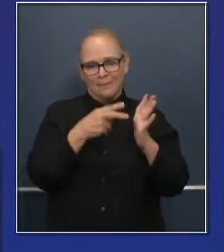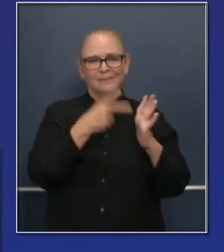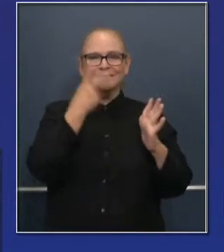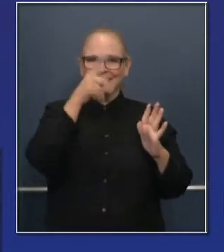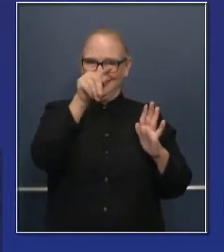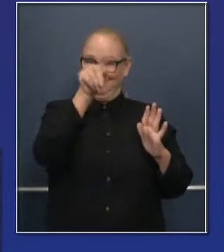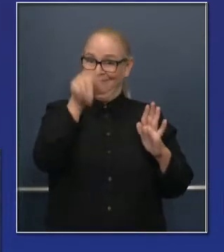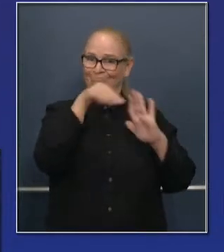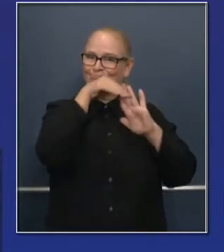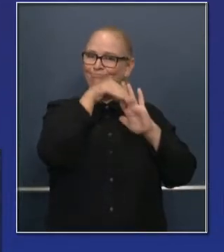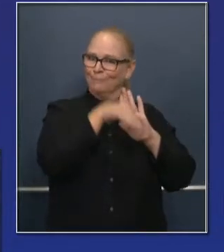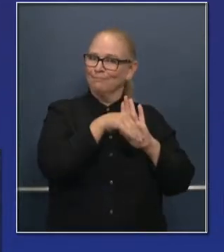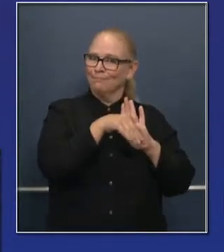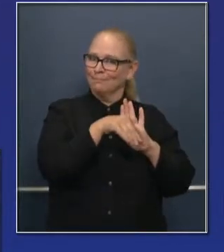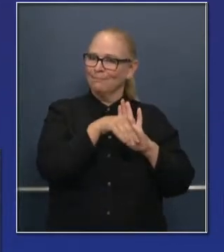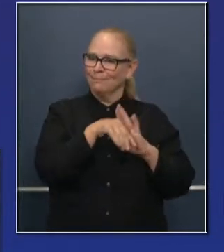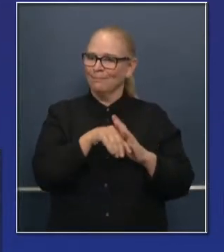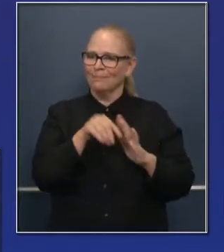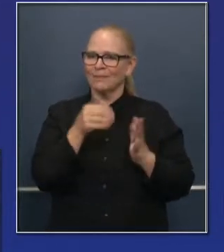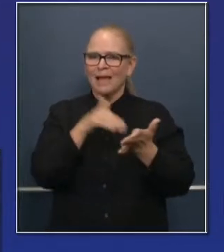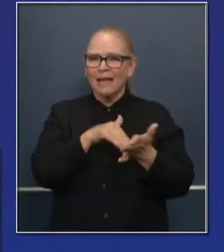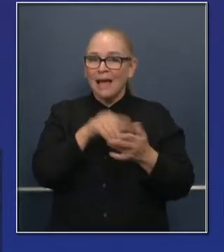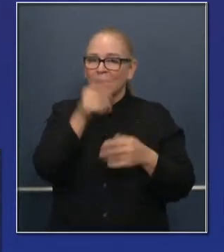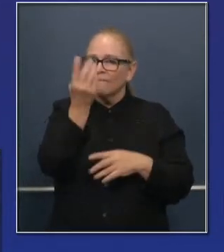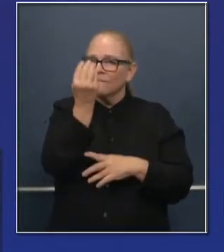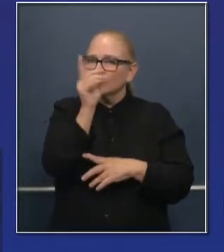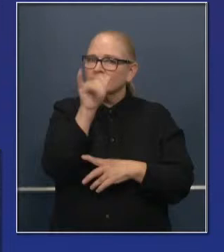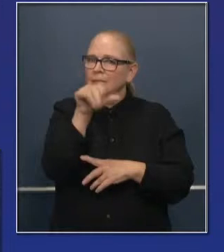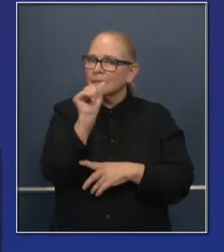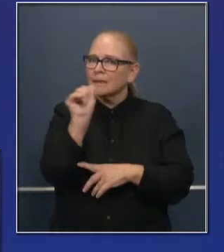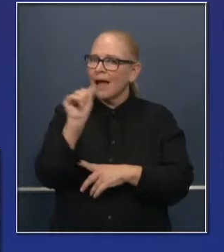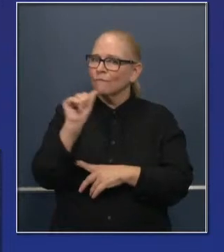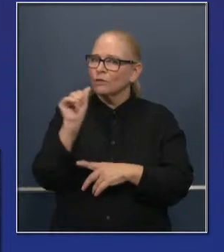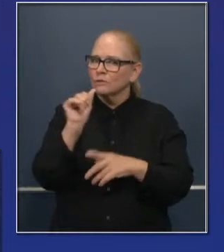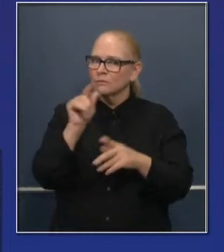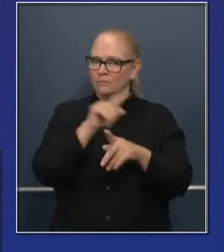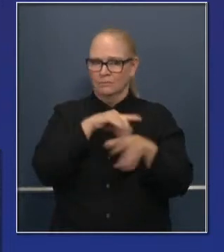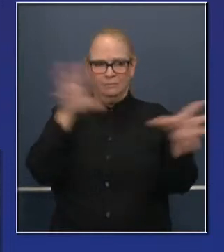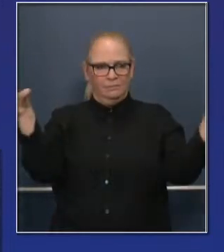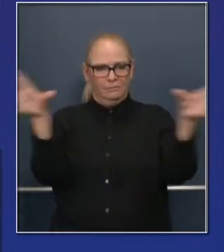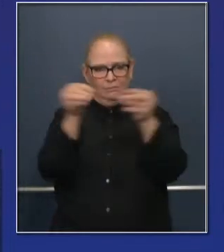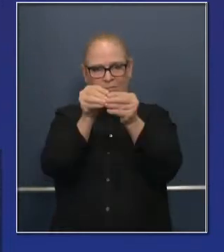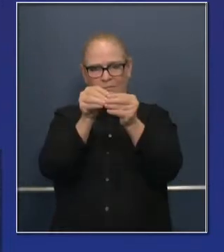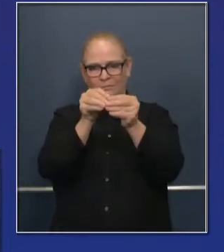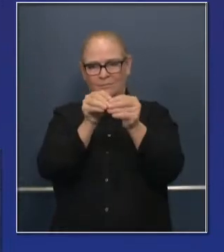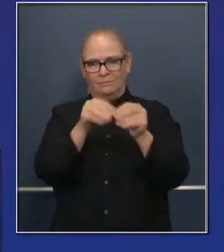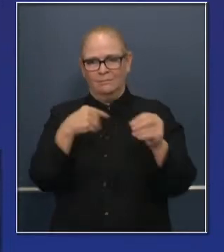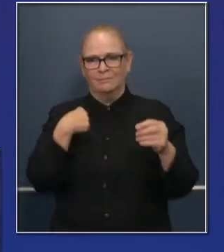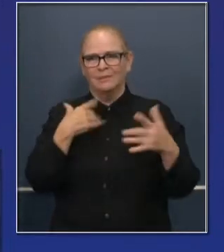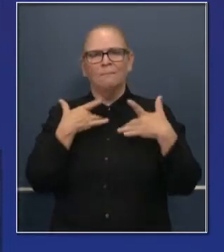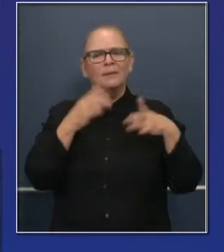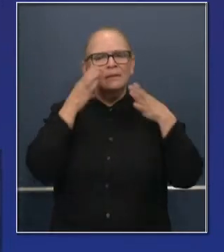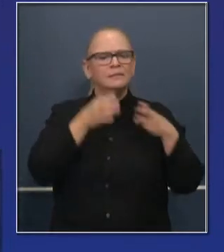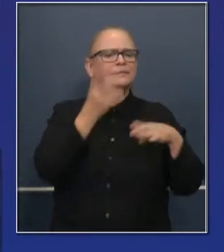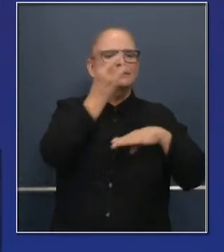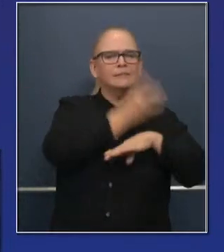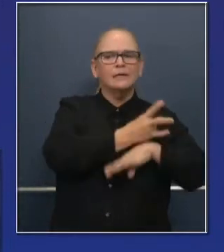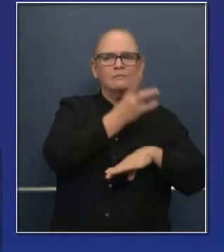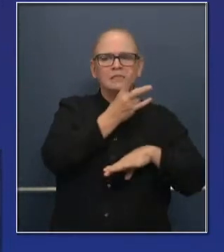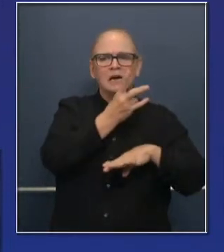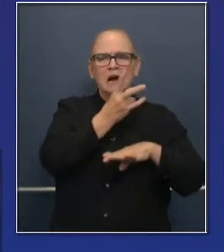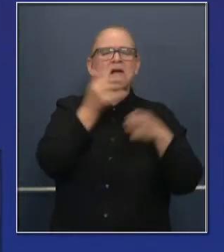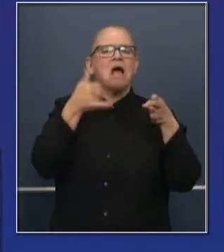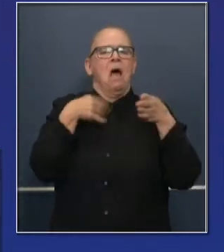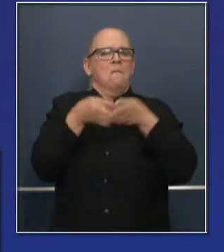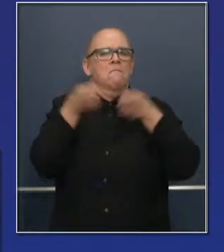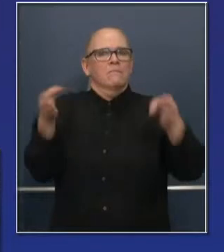This is the 14-day number. I often provide you the 7-day positivity rate. That last time I was